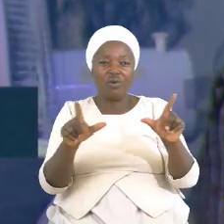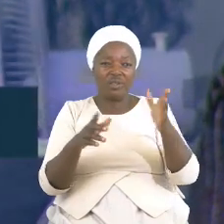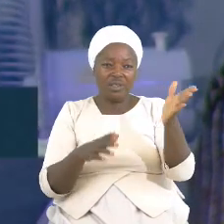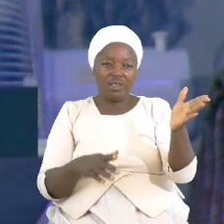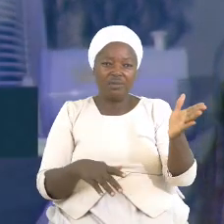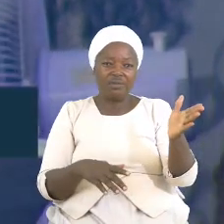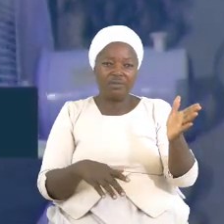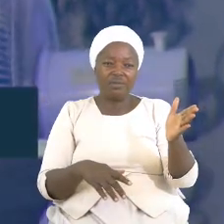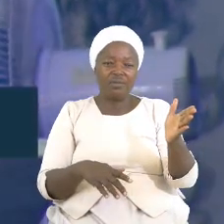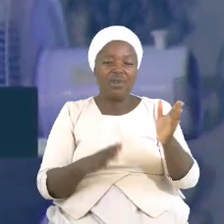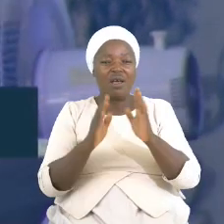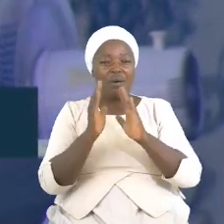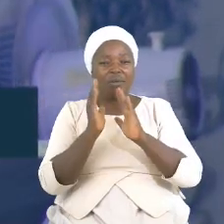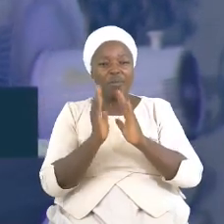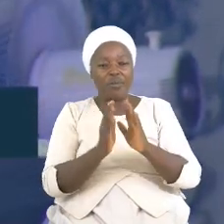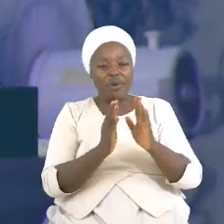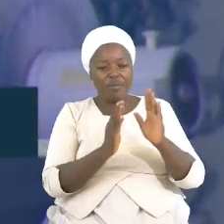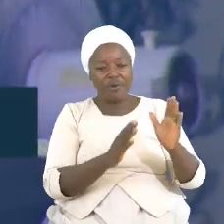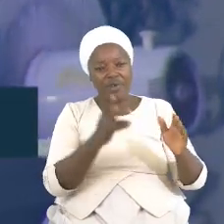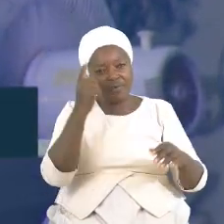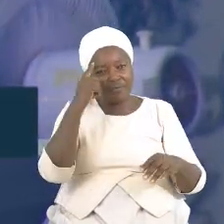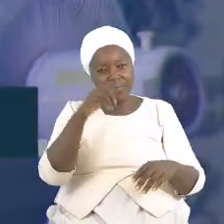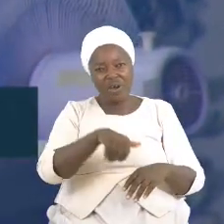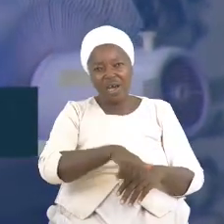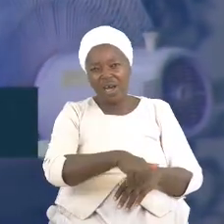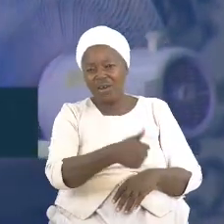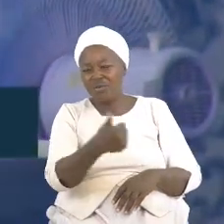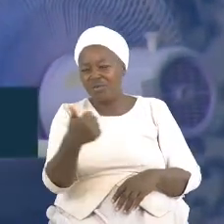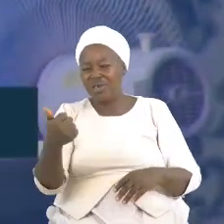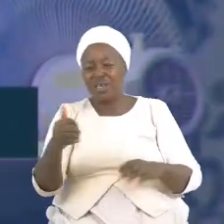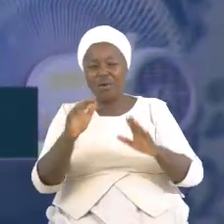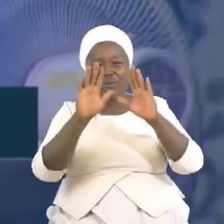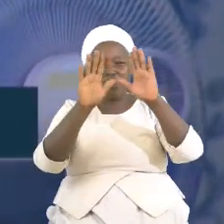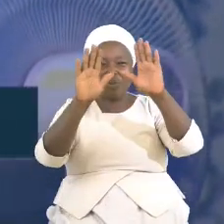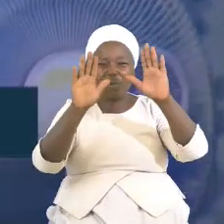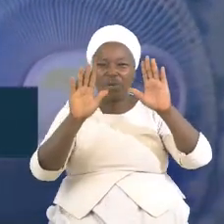Prepare for another bountiful